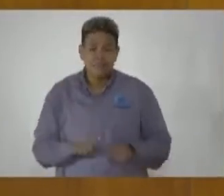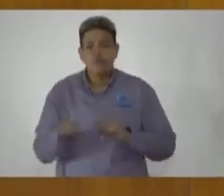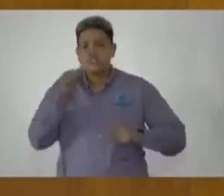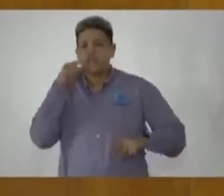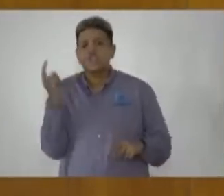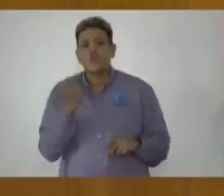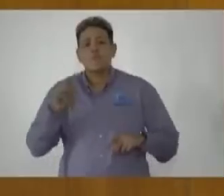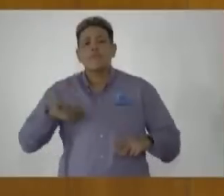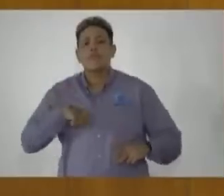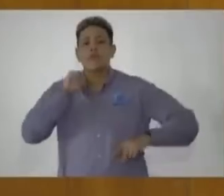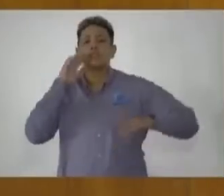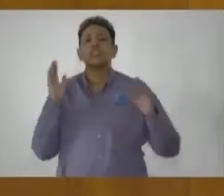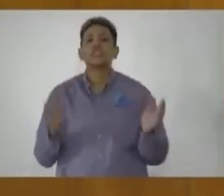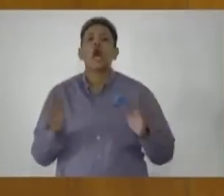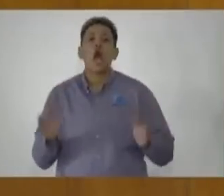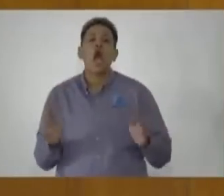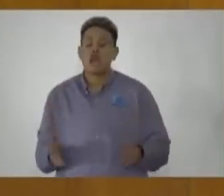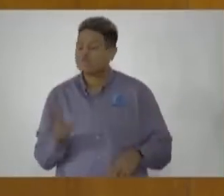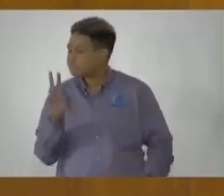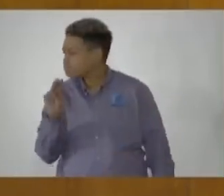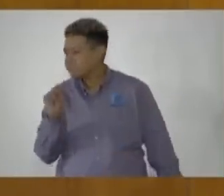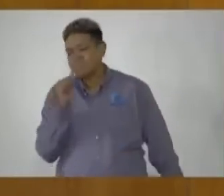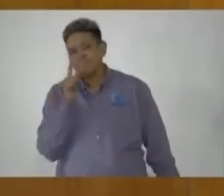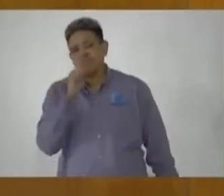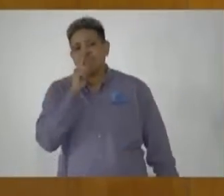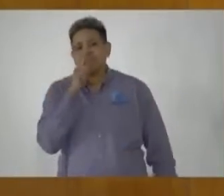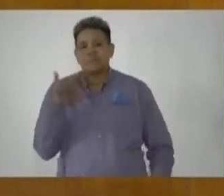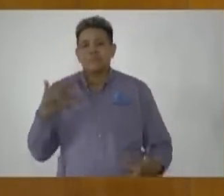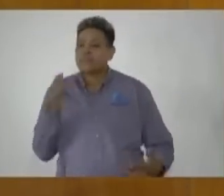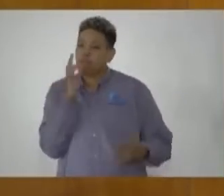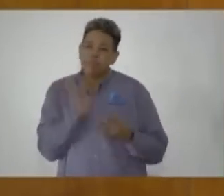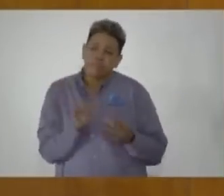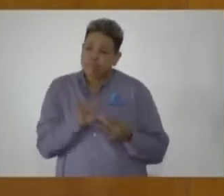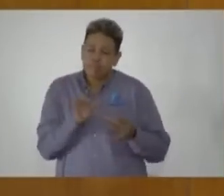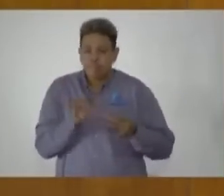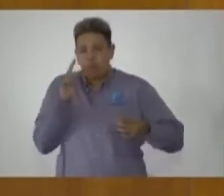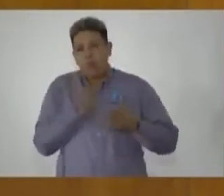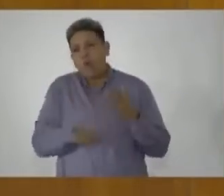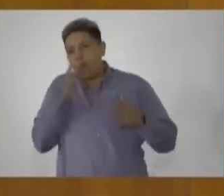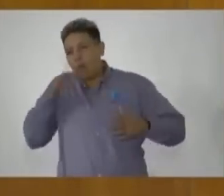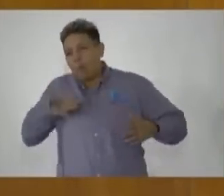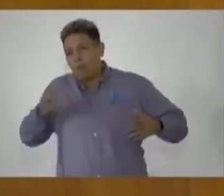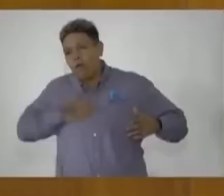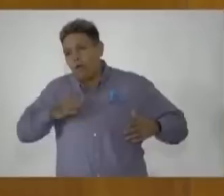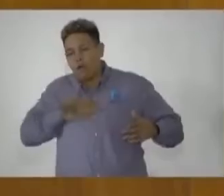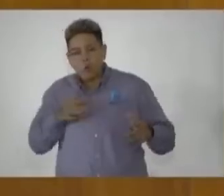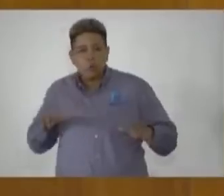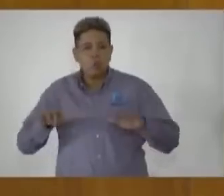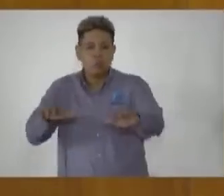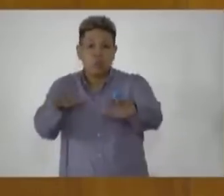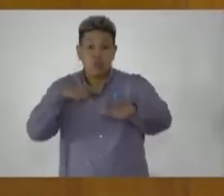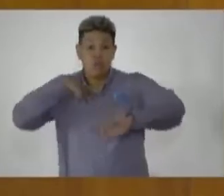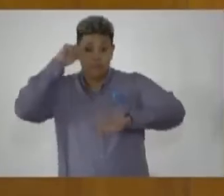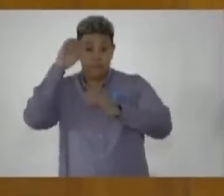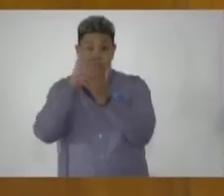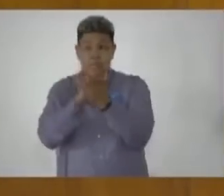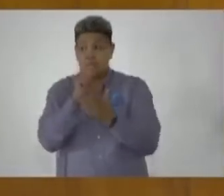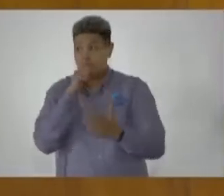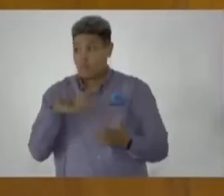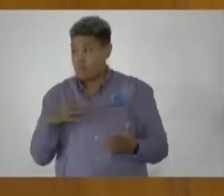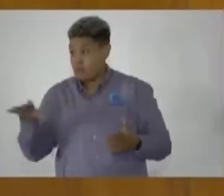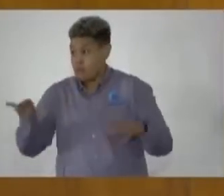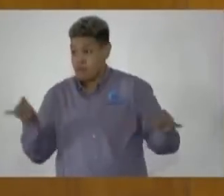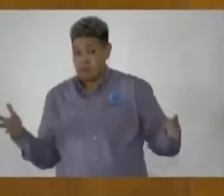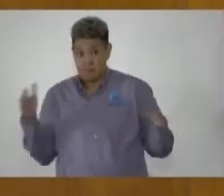that we talk about, really. And I believe that a bicameral team like